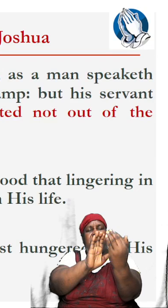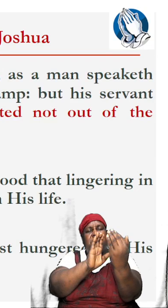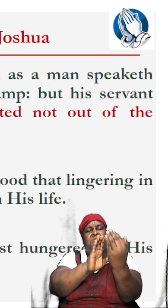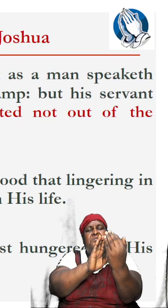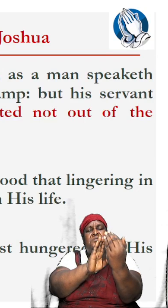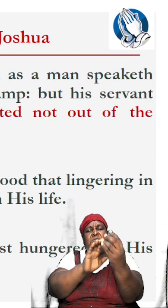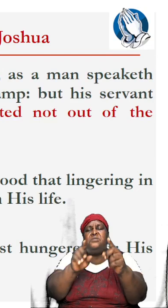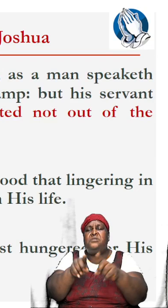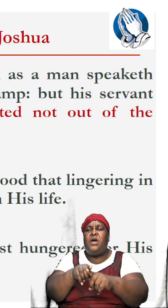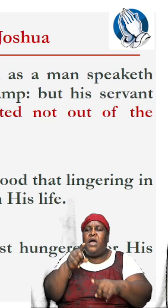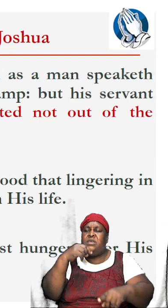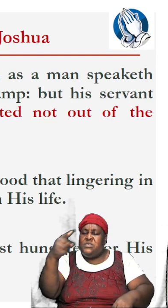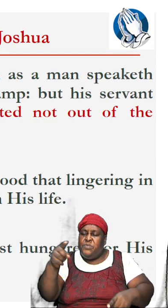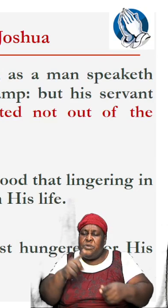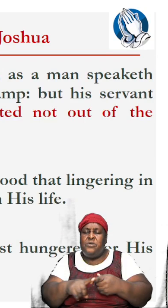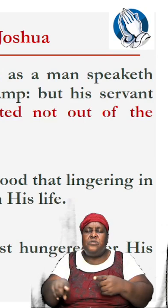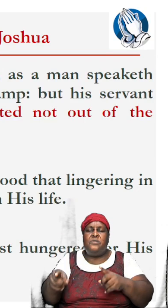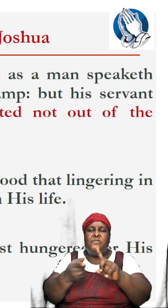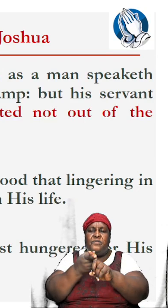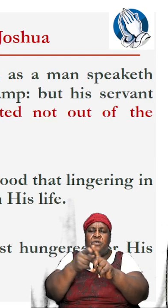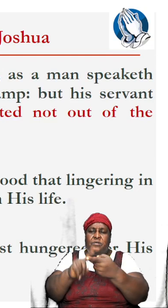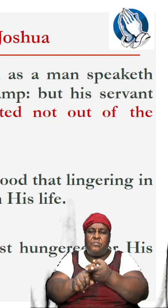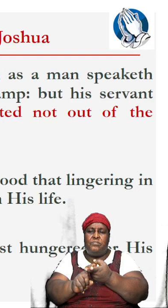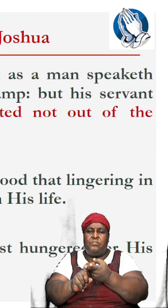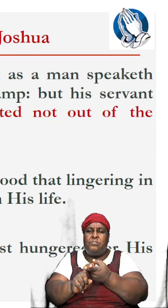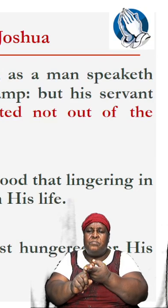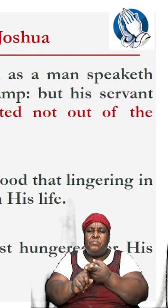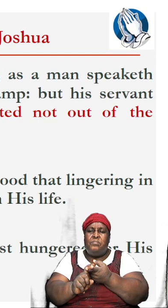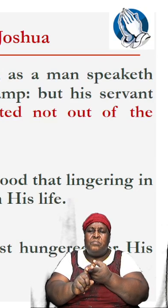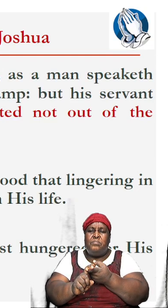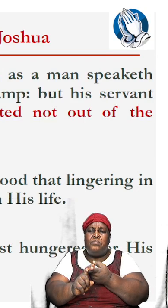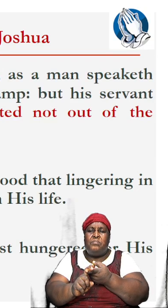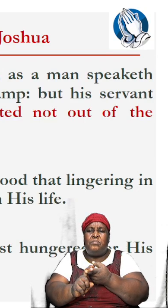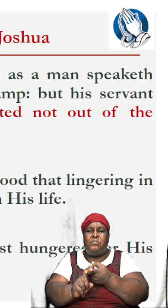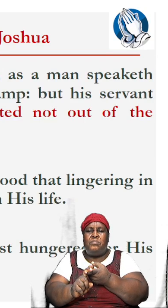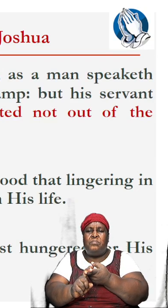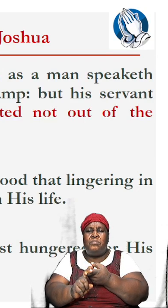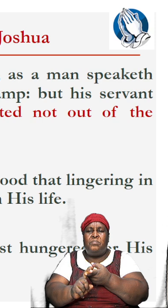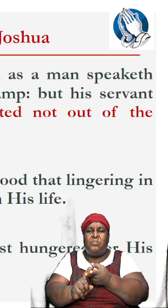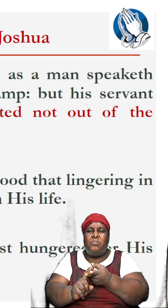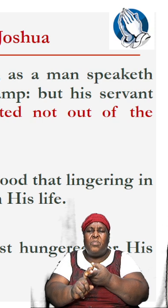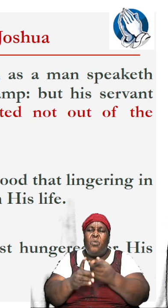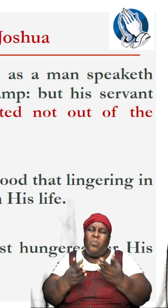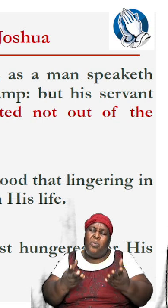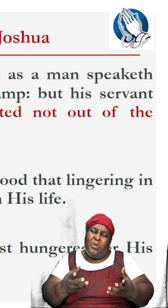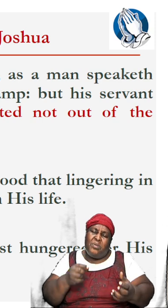as he talks to a friend. But I want to draw our attention